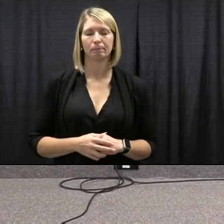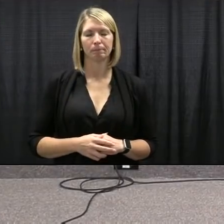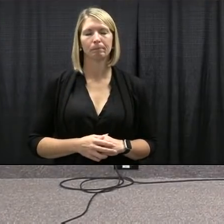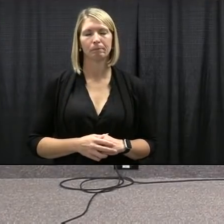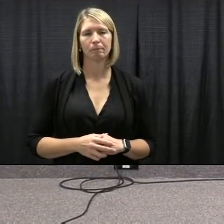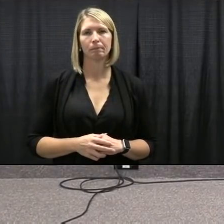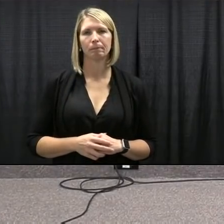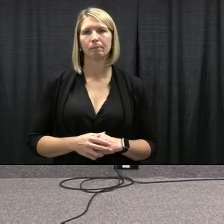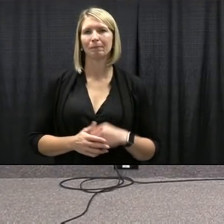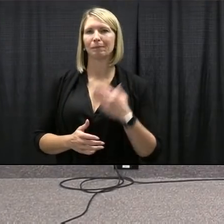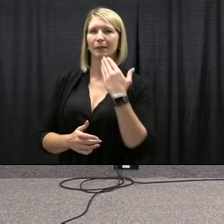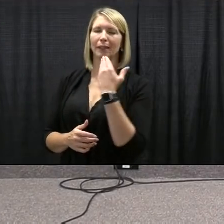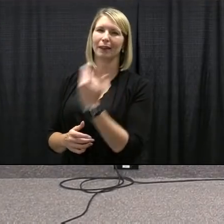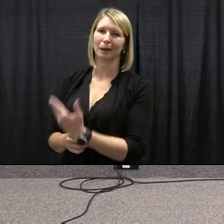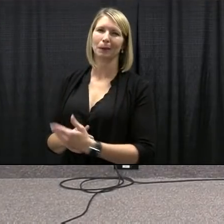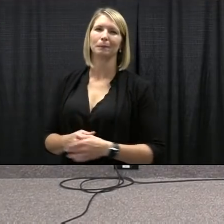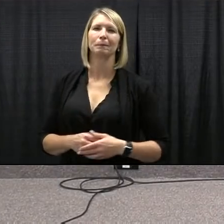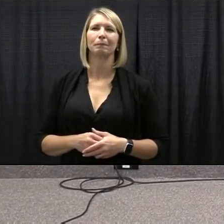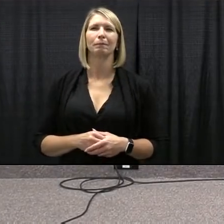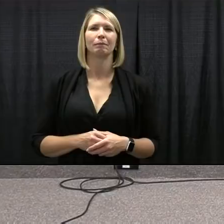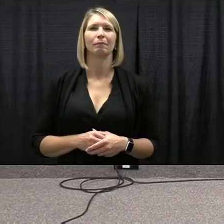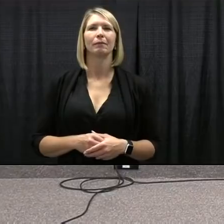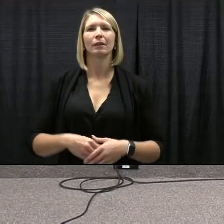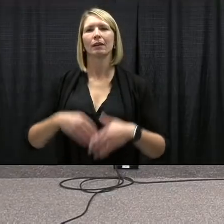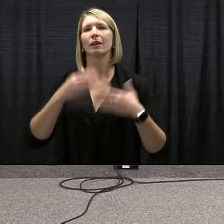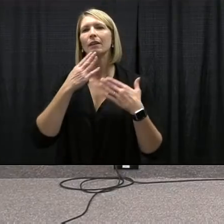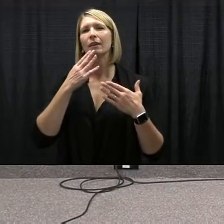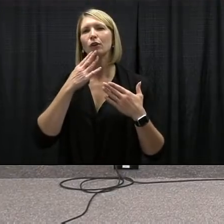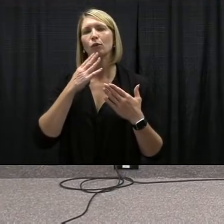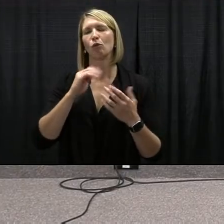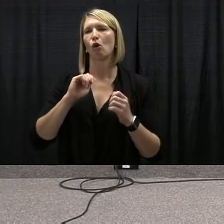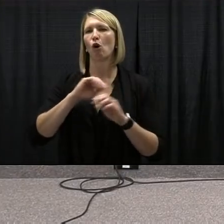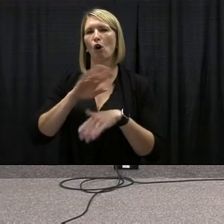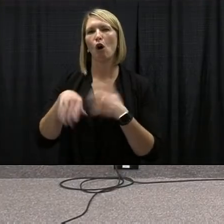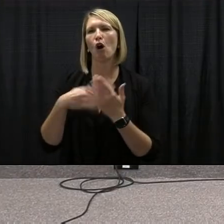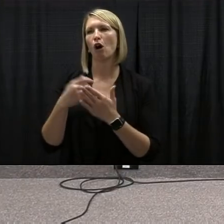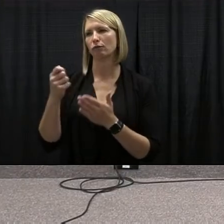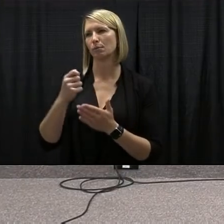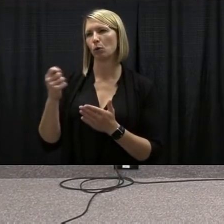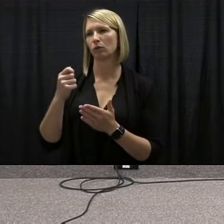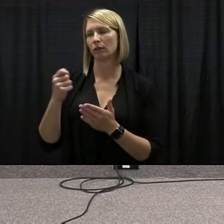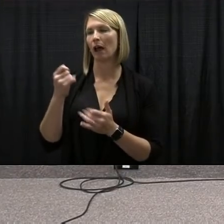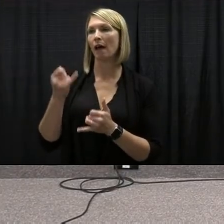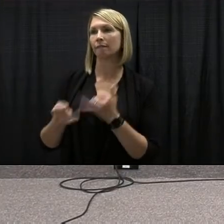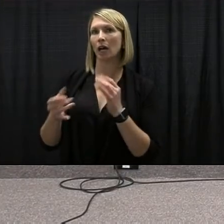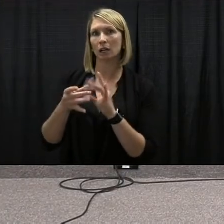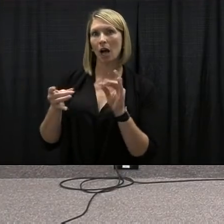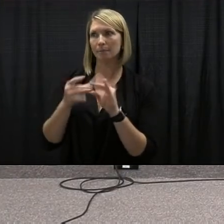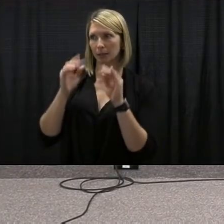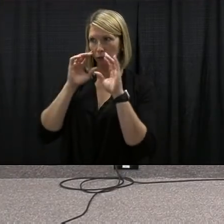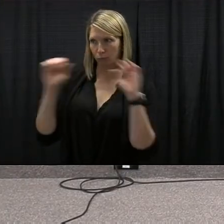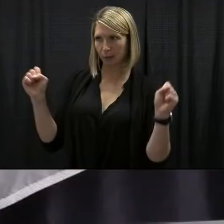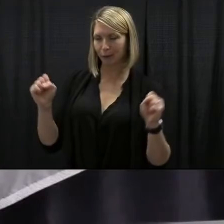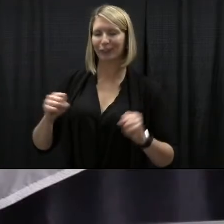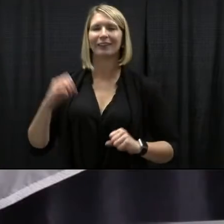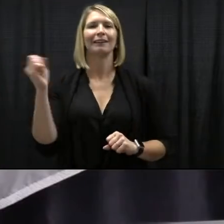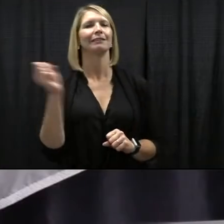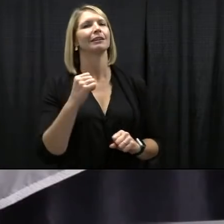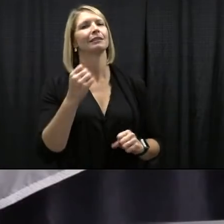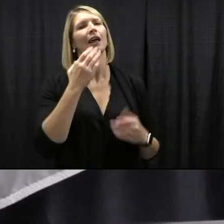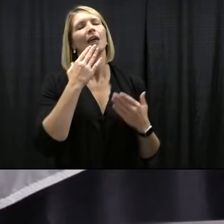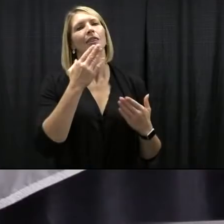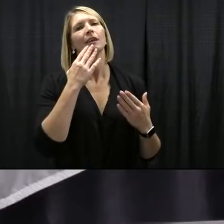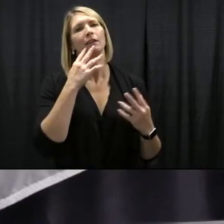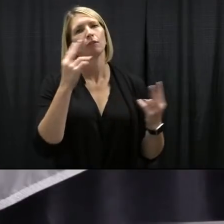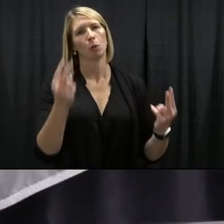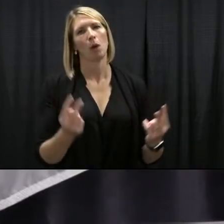Thank you. Thank you, everyone. Premier, do you have any final comments for today? Yes, thank you all for joining us. I know there's a lot